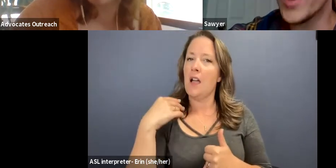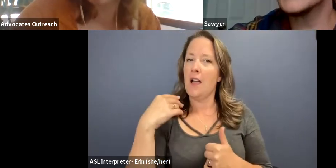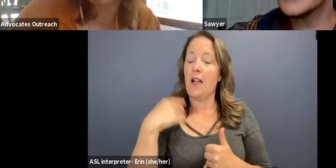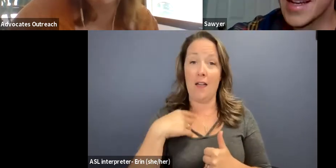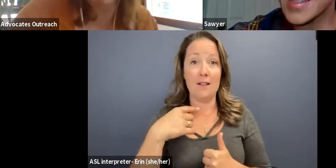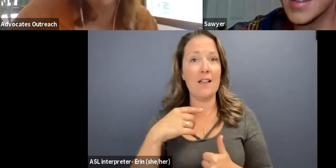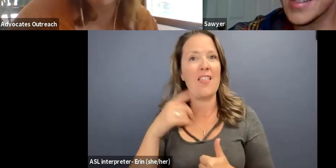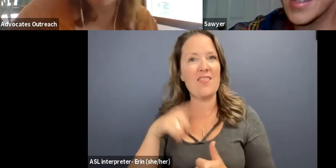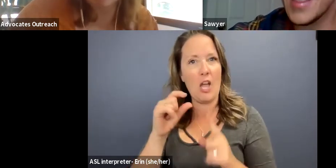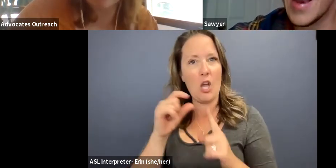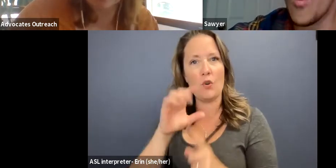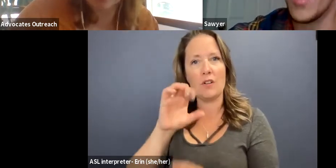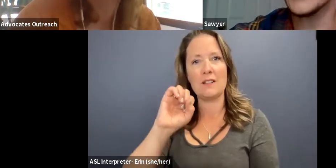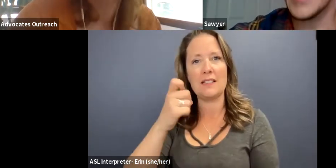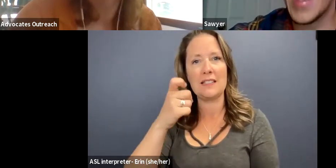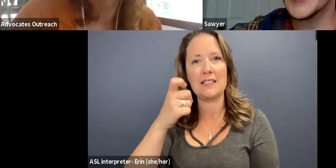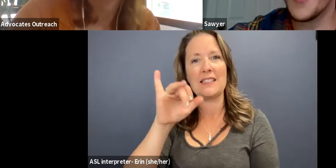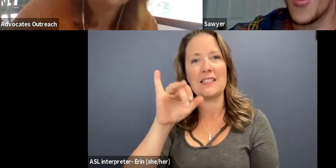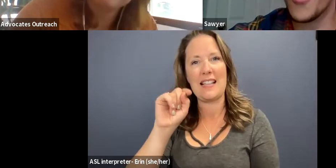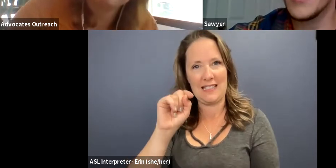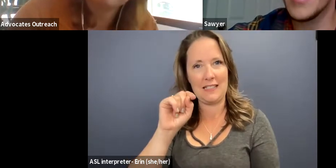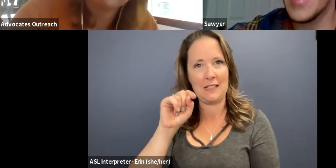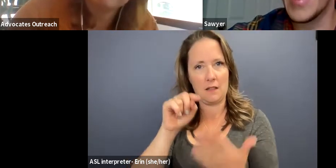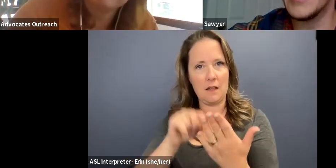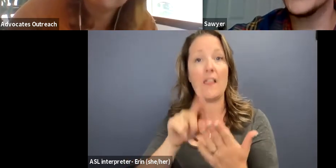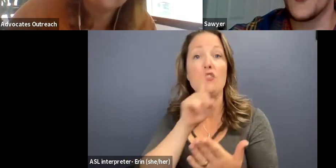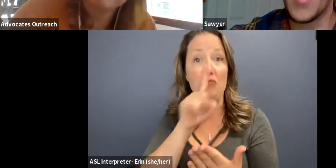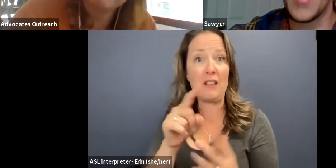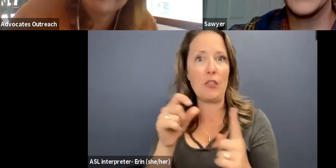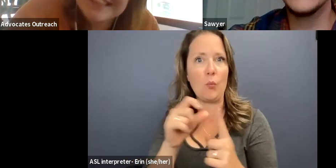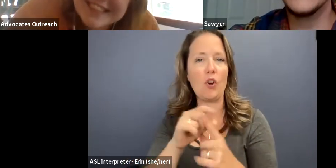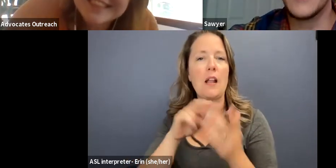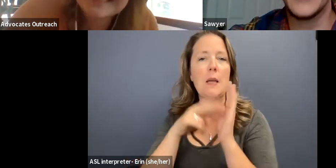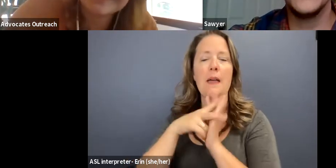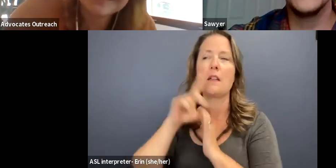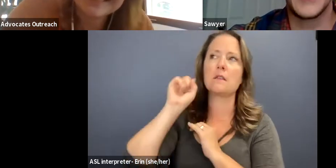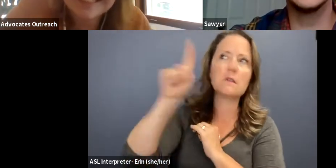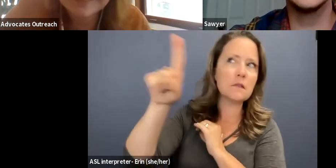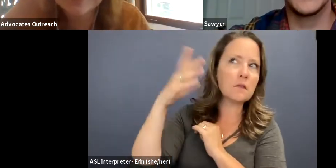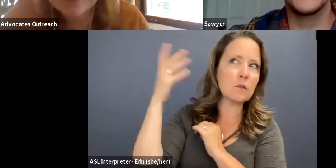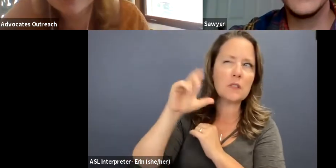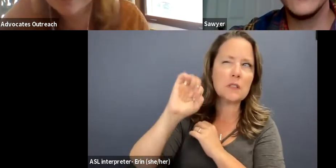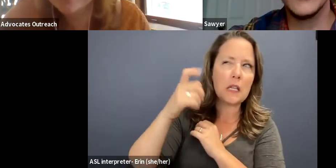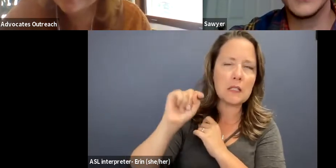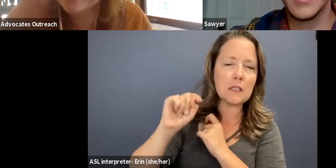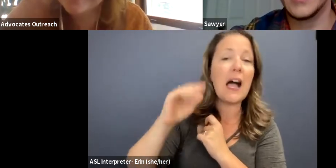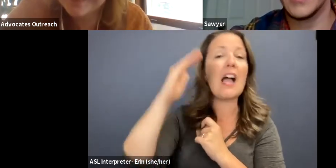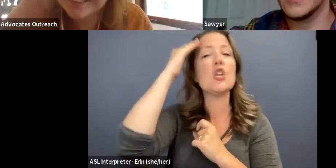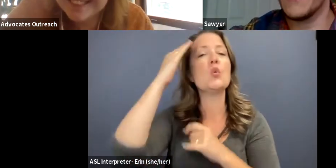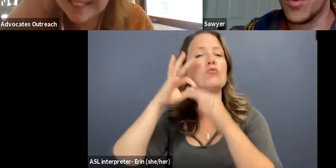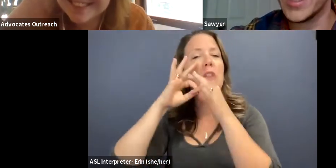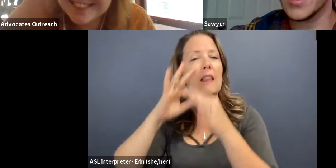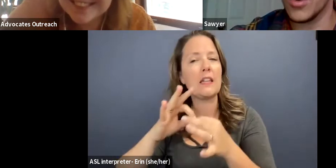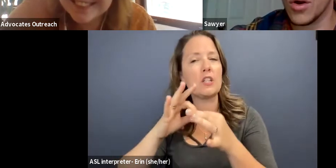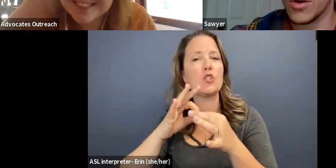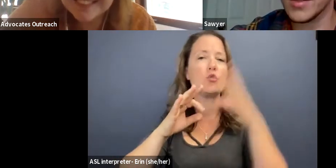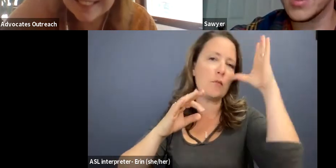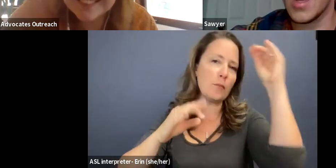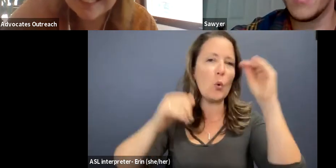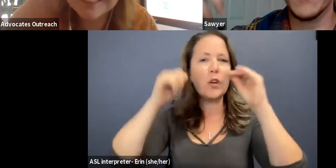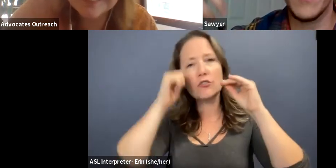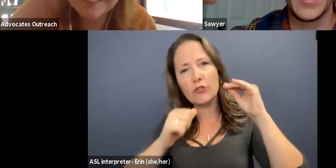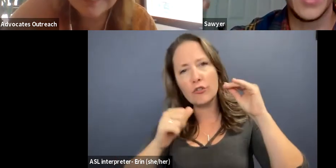later, maybe with your dad. Or she said something to kind of like put it off. And so I was like, okay, we didn't end up talking about it then.